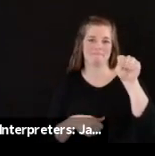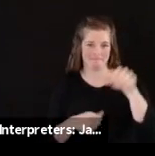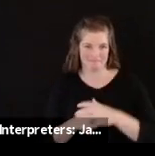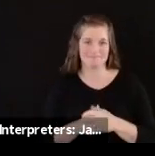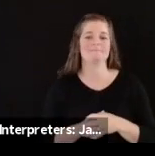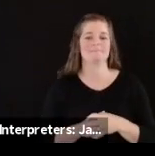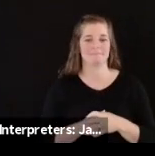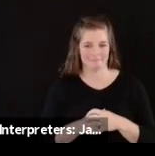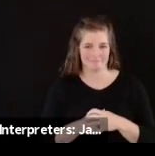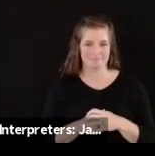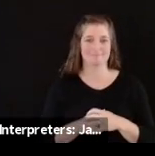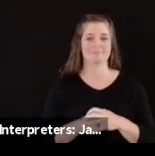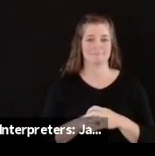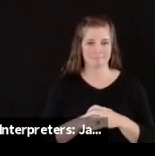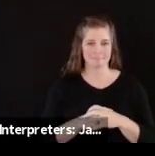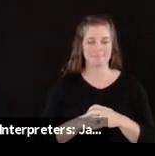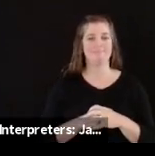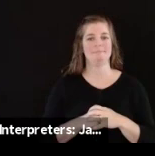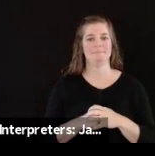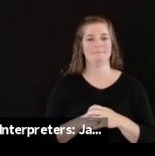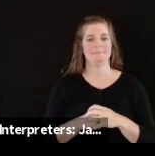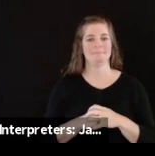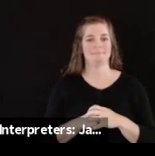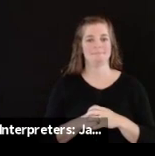Yes. Thank you so much.